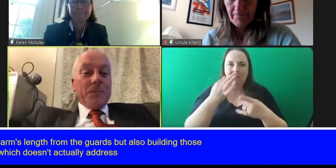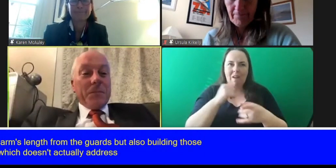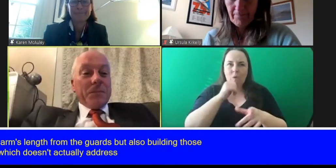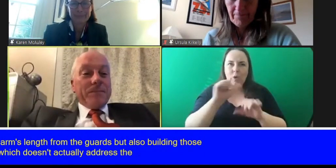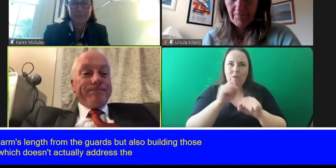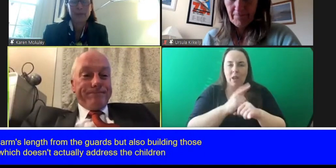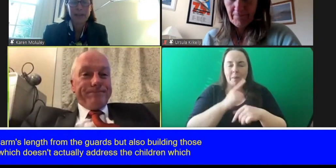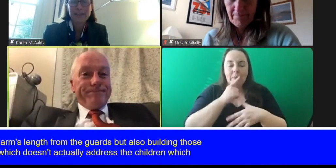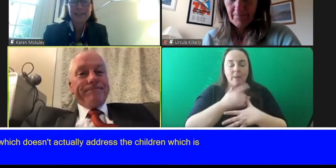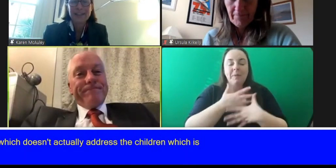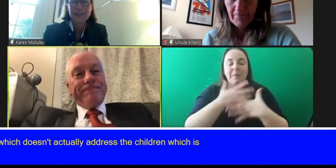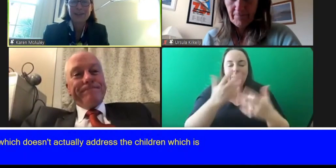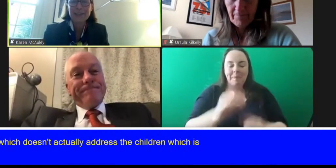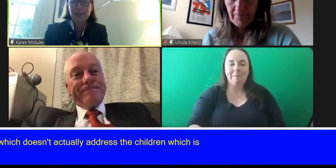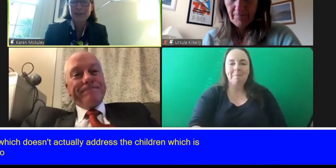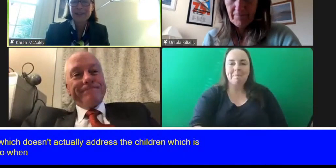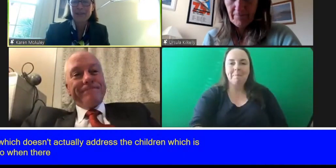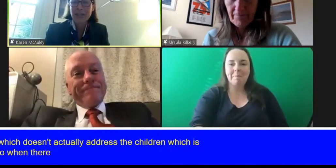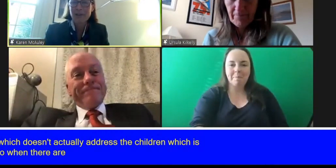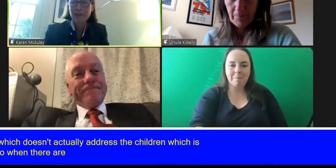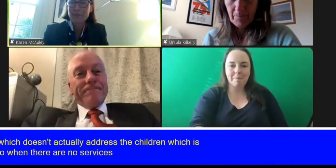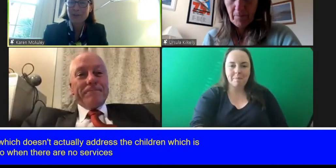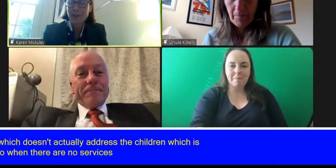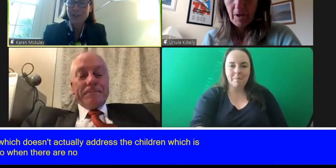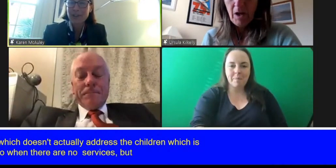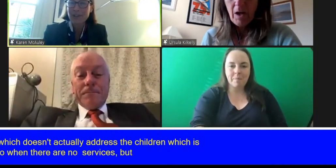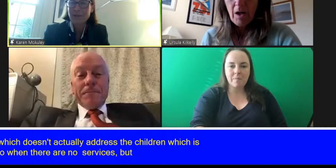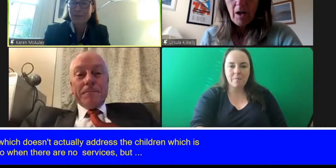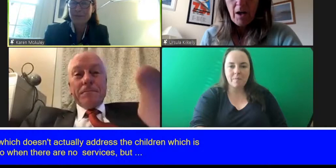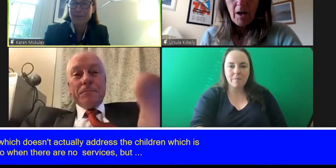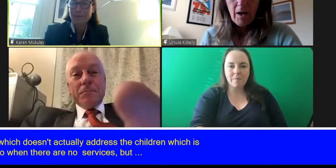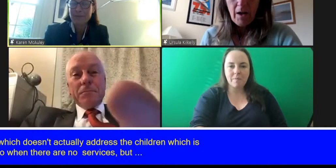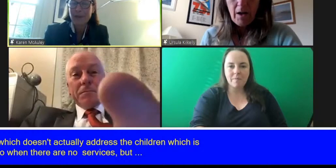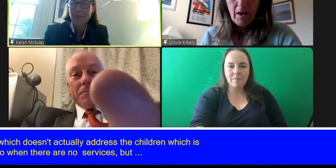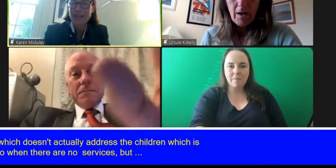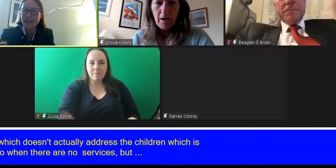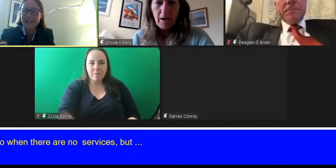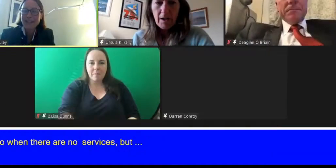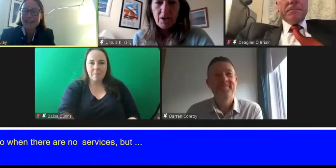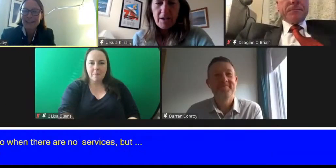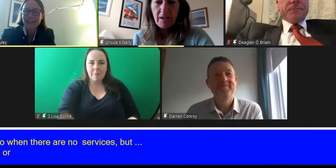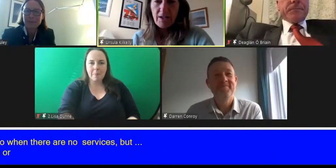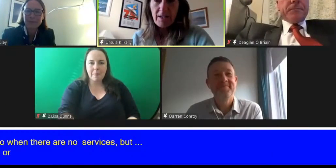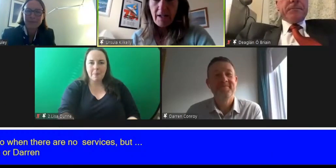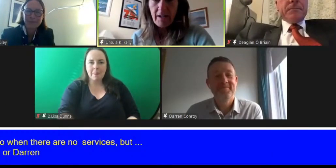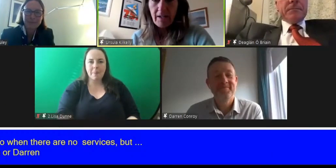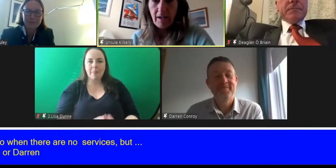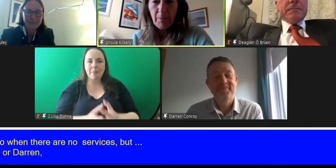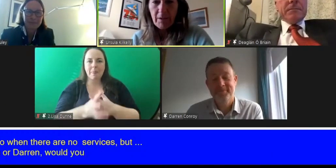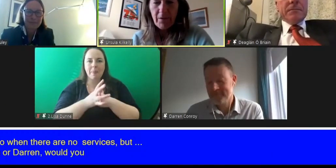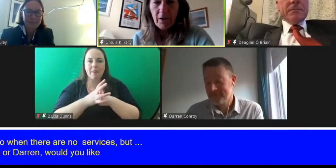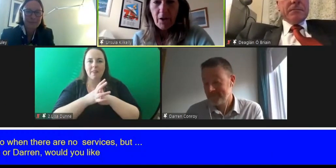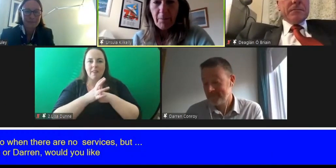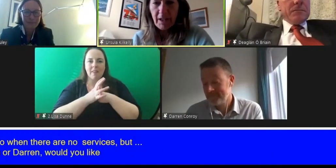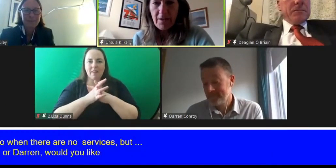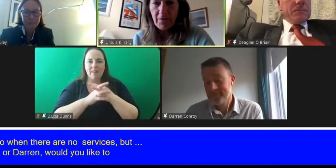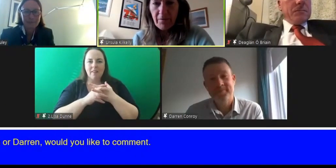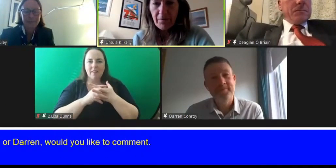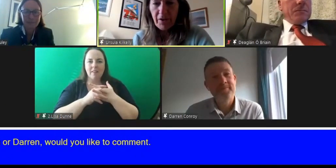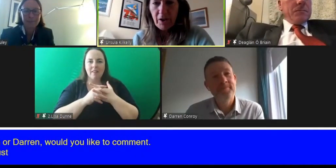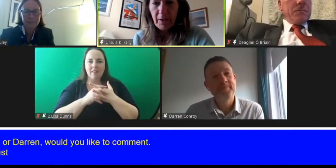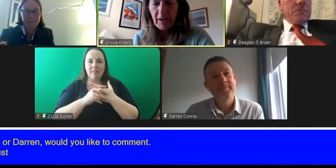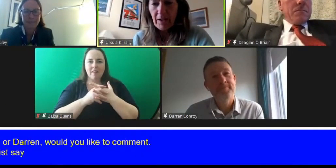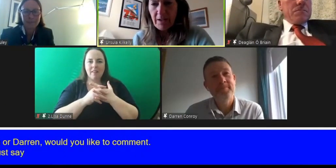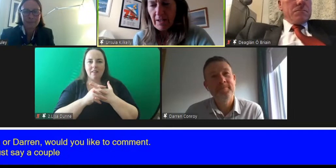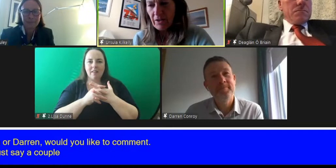thanks daiglon ursula or daryn would you like to comment i'll just say a couple of a couple of things very